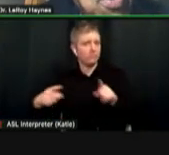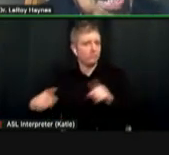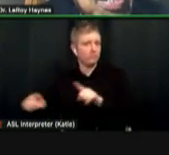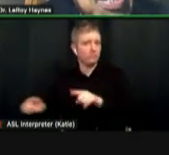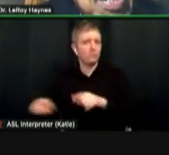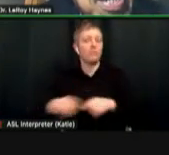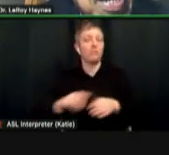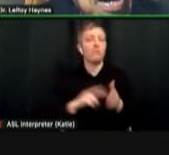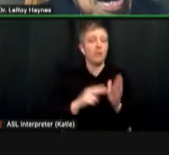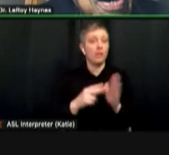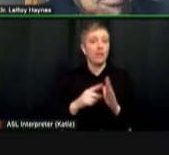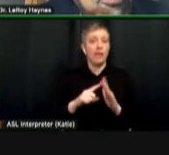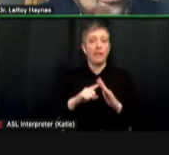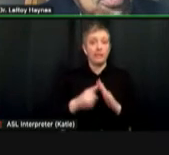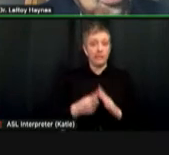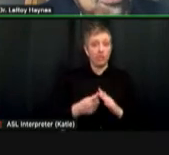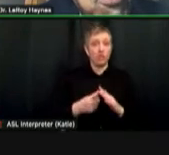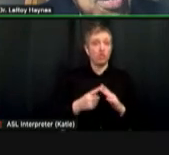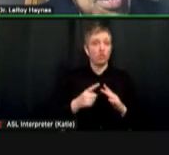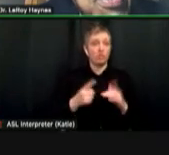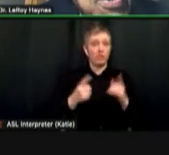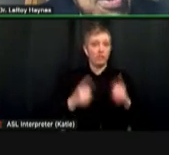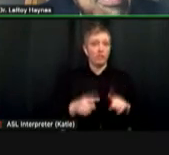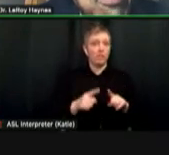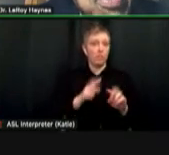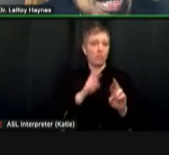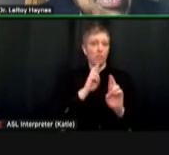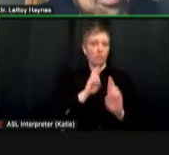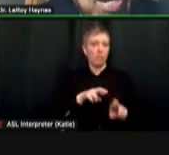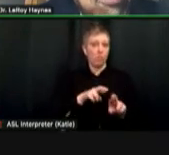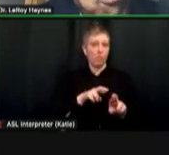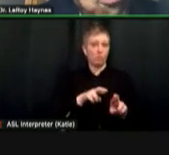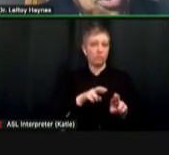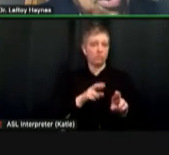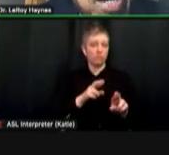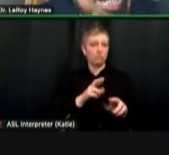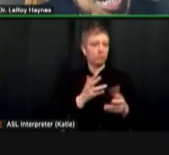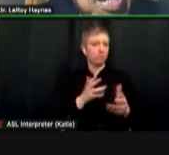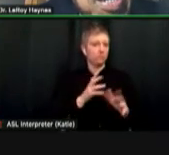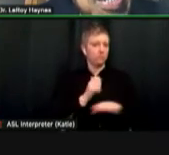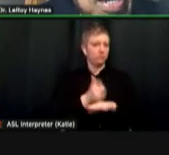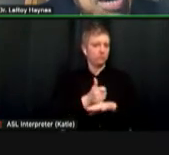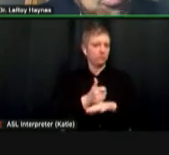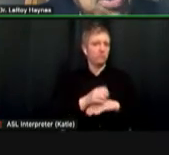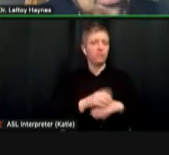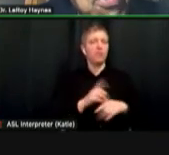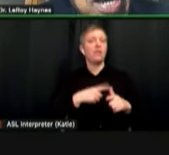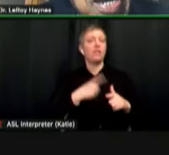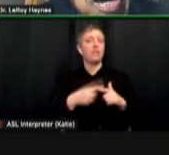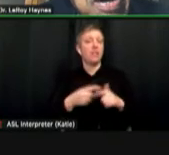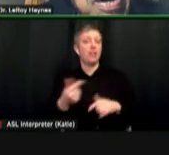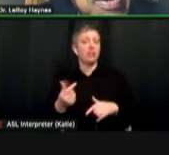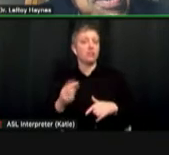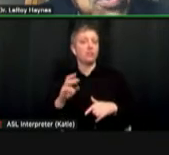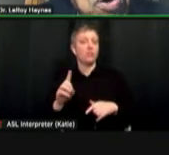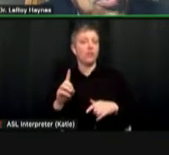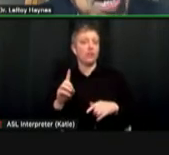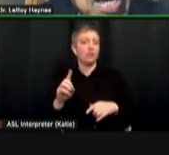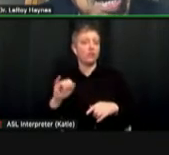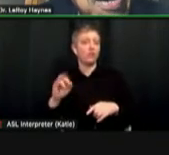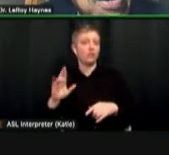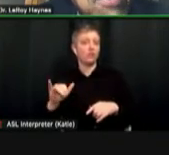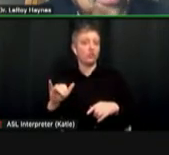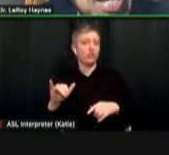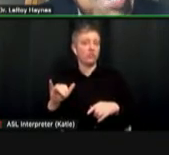but when the officer was in term in grand jury, that was a